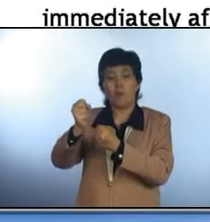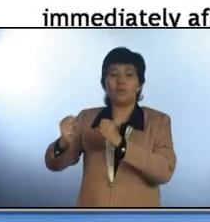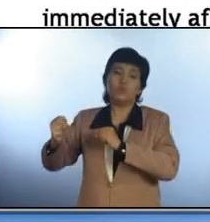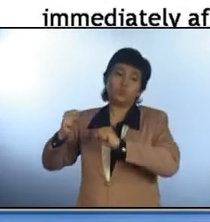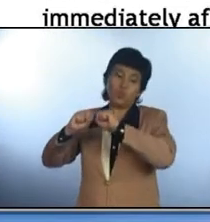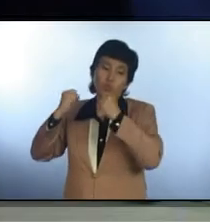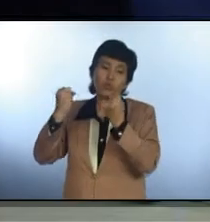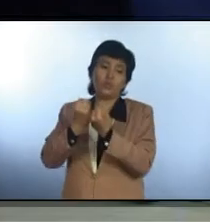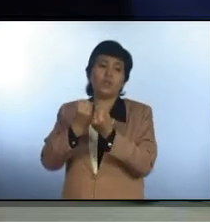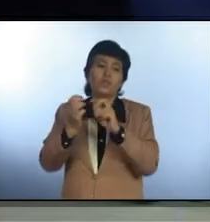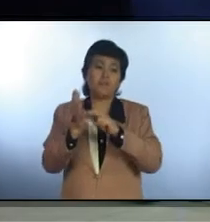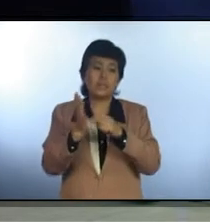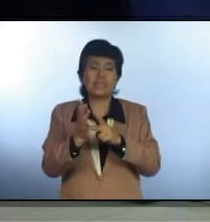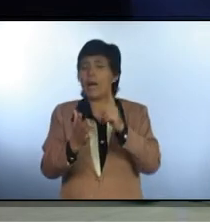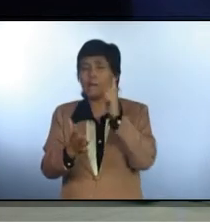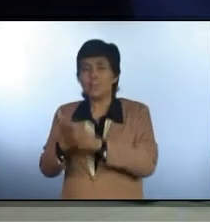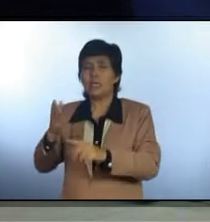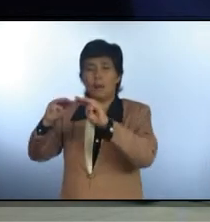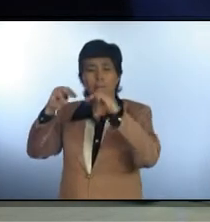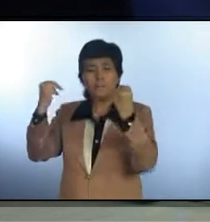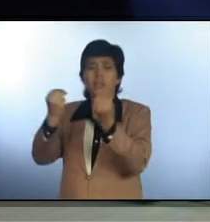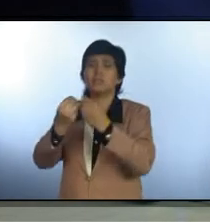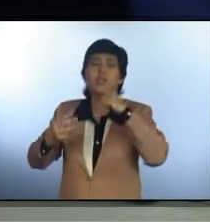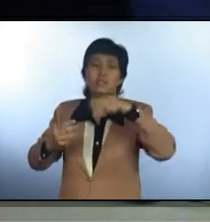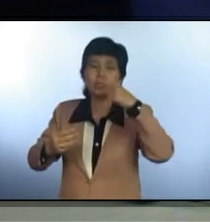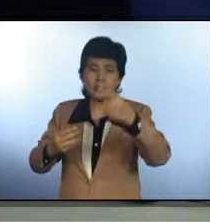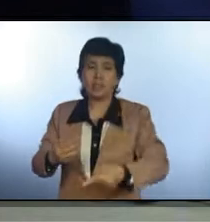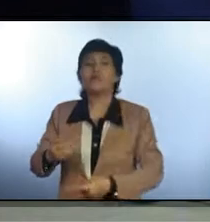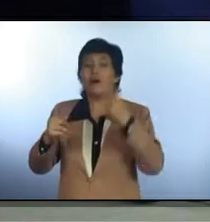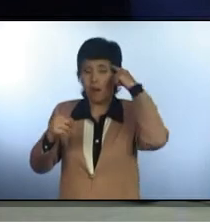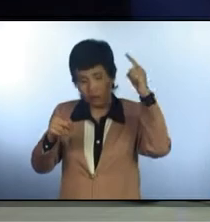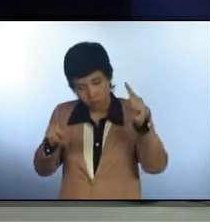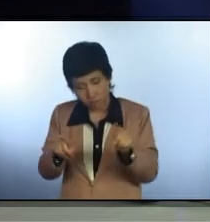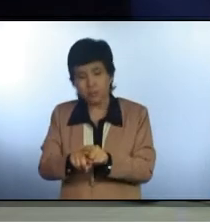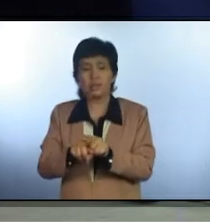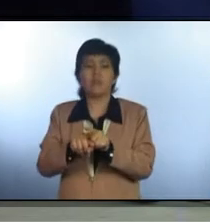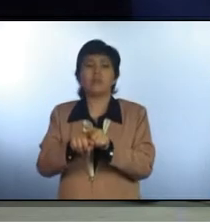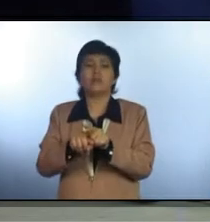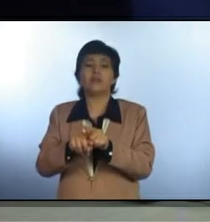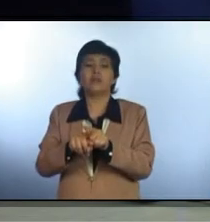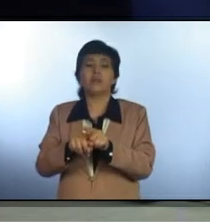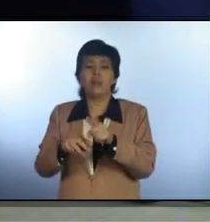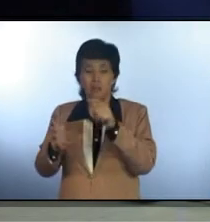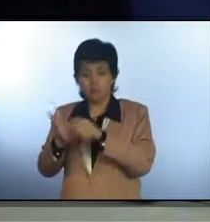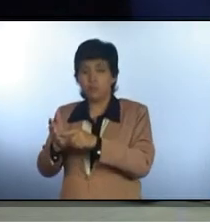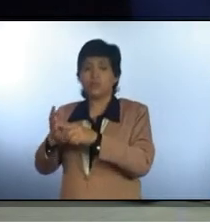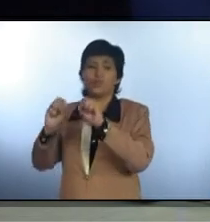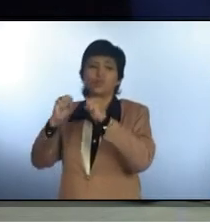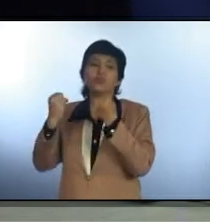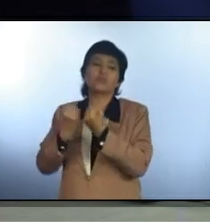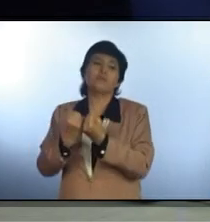pro-social? Pro-social here means whatever the society says, you would agree on it, okay? More pro-social.